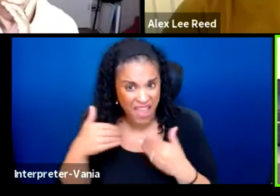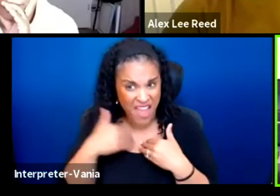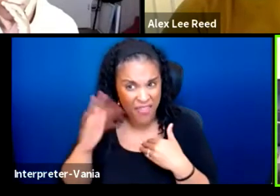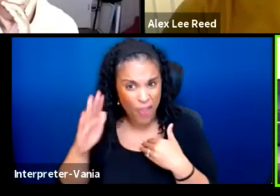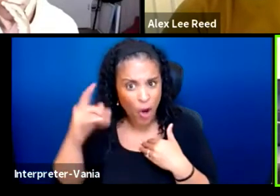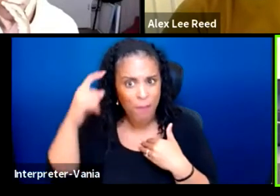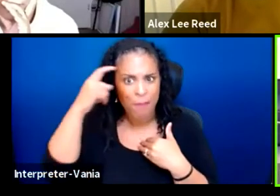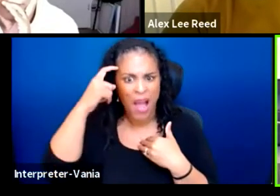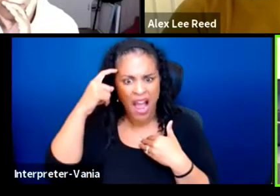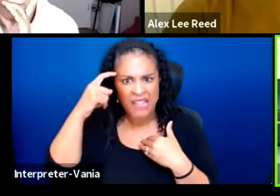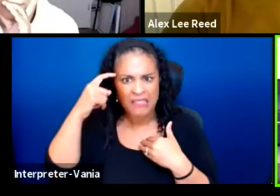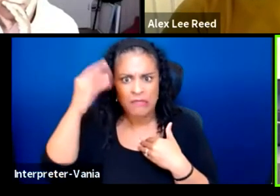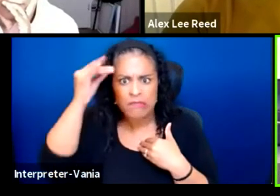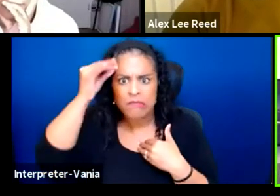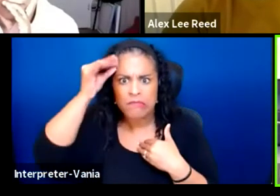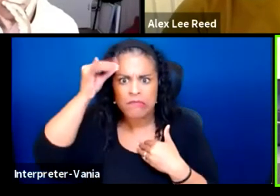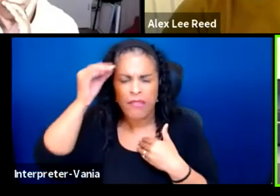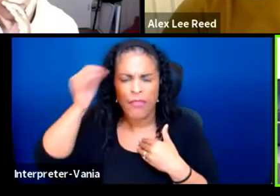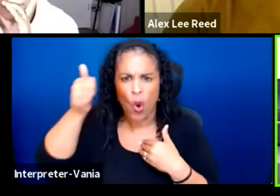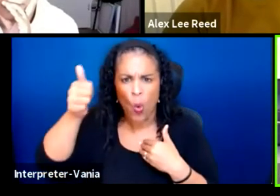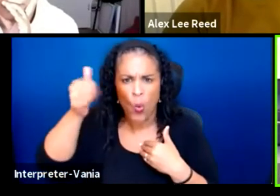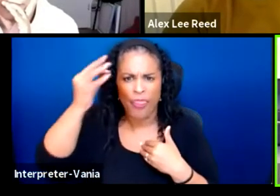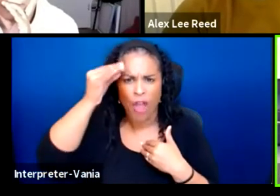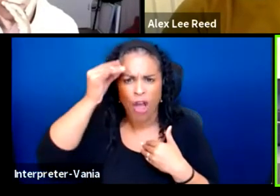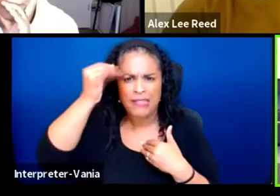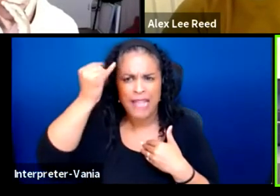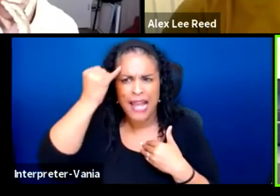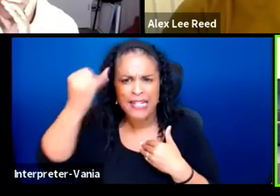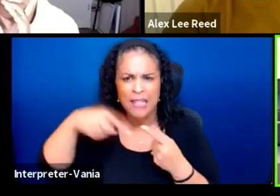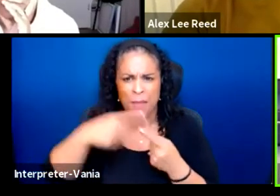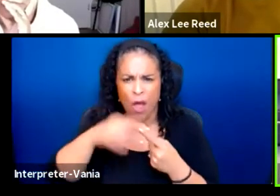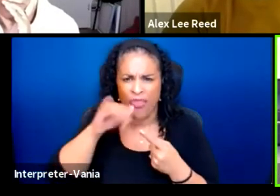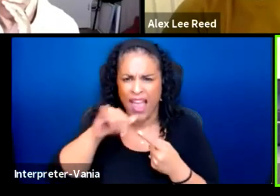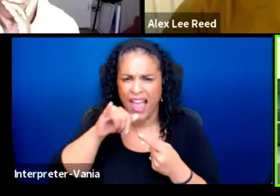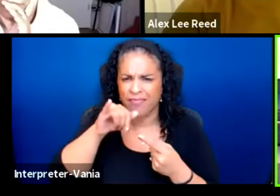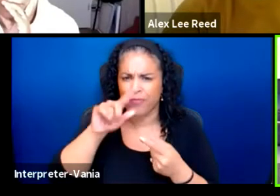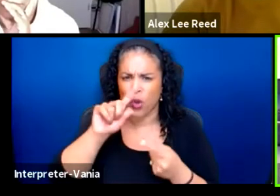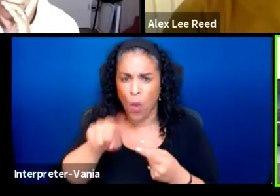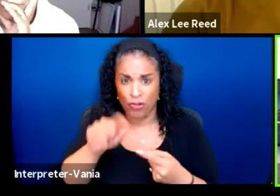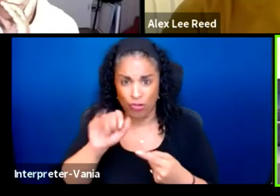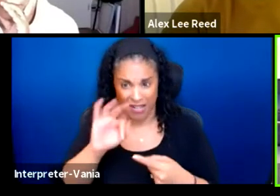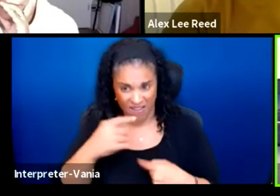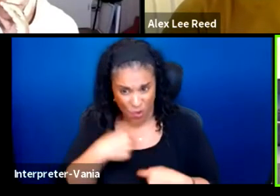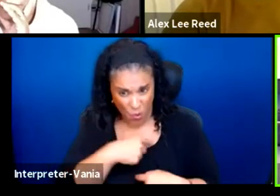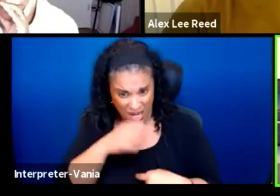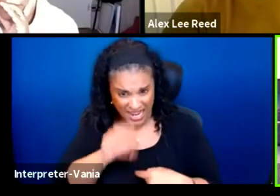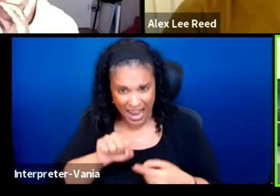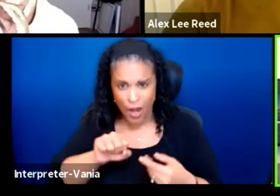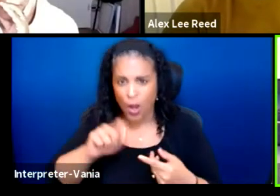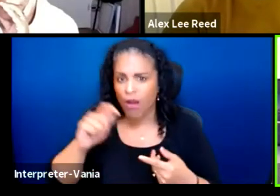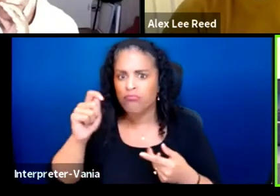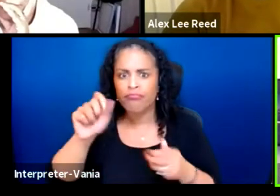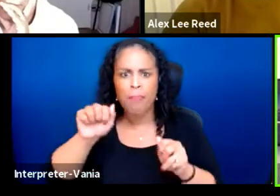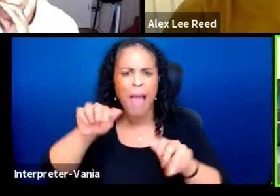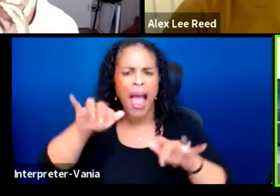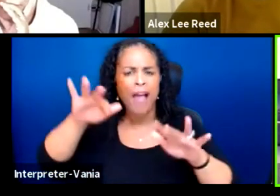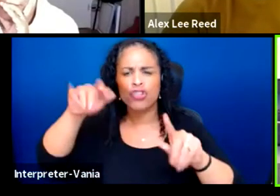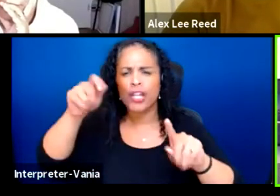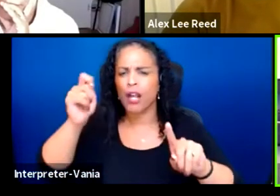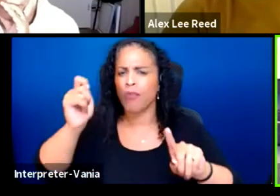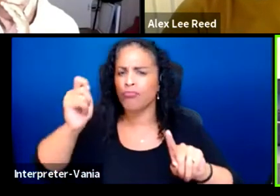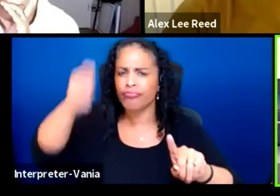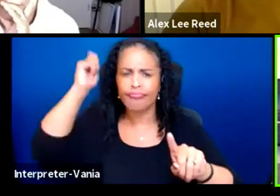minds racing with their own thoughts and ideas about this central question of, if we could wave a magic wand and change the theater